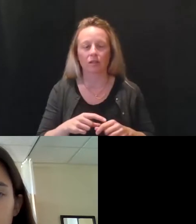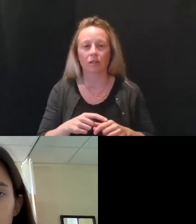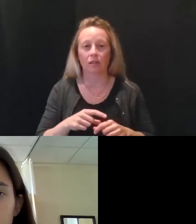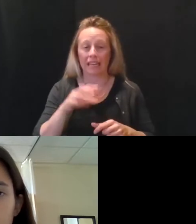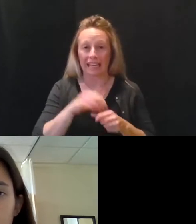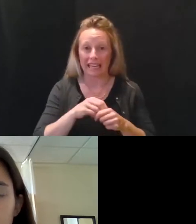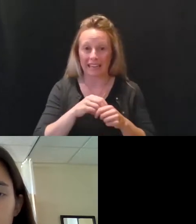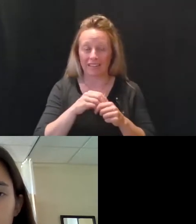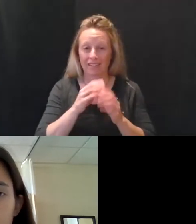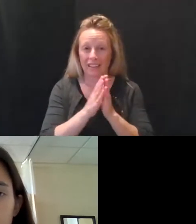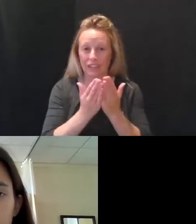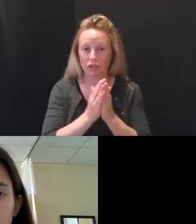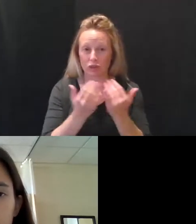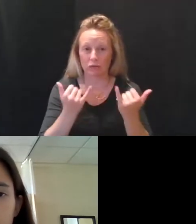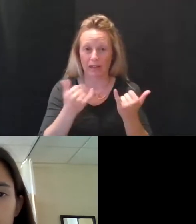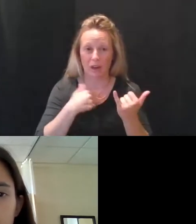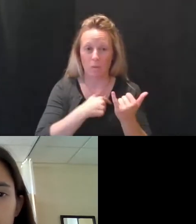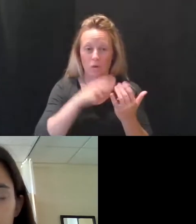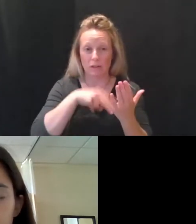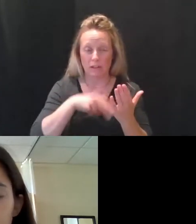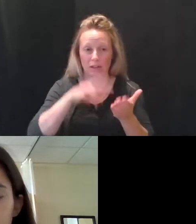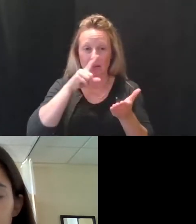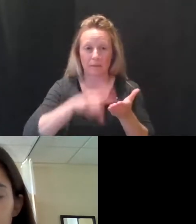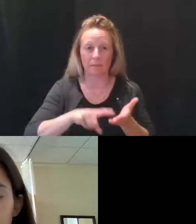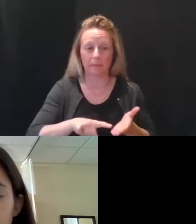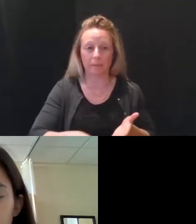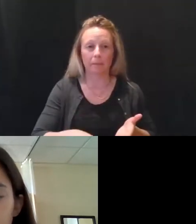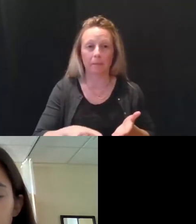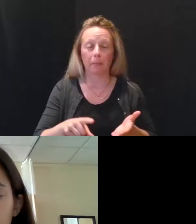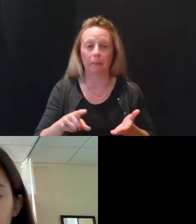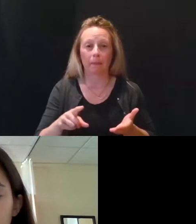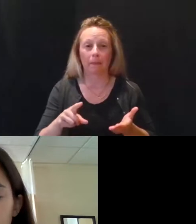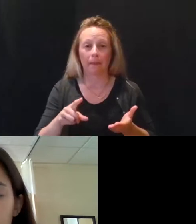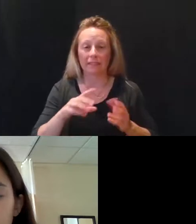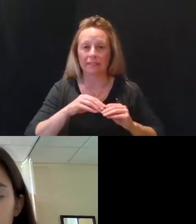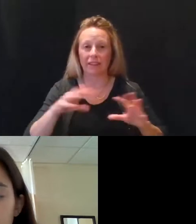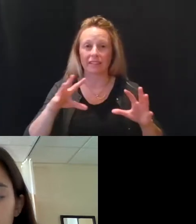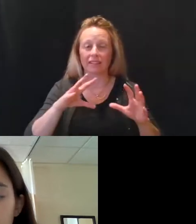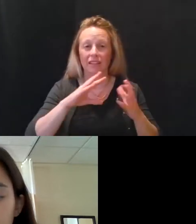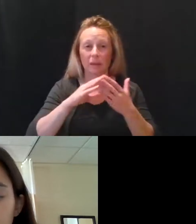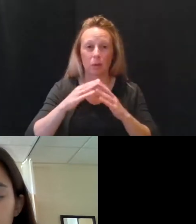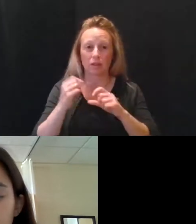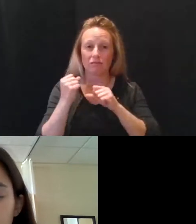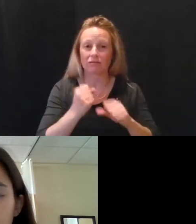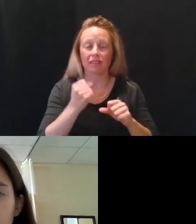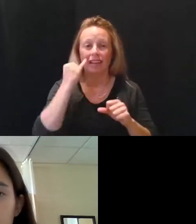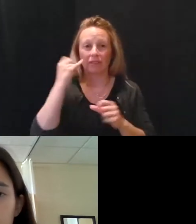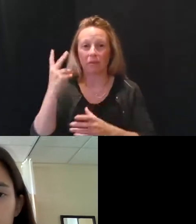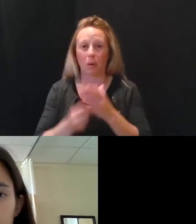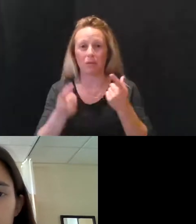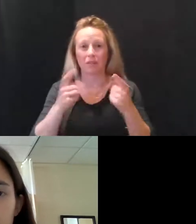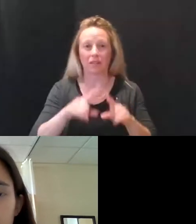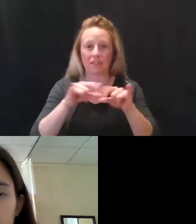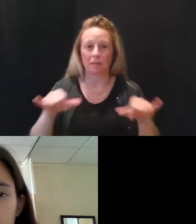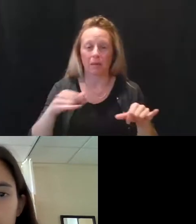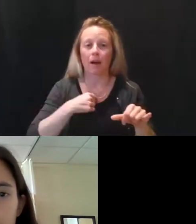it's seen when the wave of COVID passes the community. So I'm keeping my fingers crossed that that's not the case with us and we won't